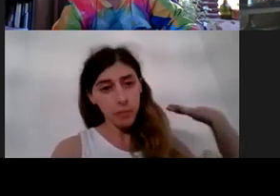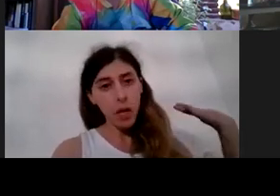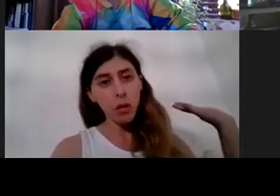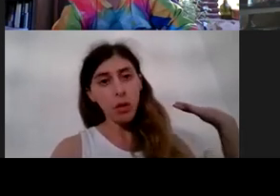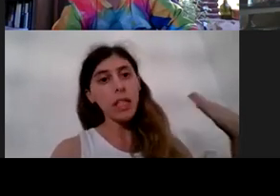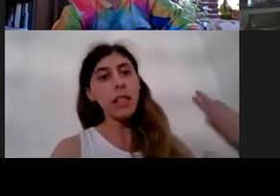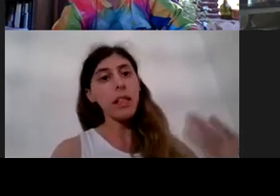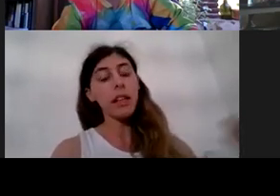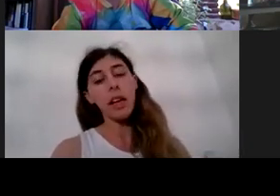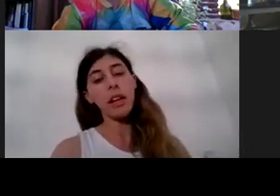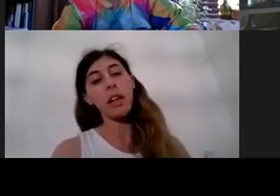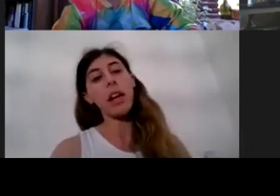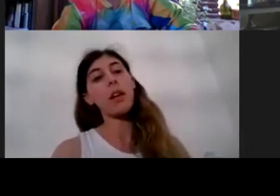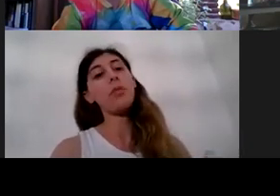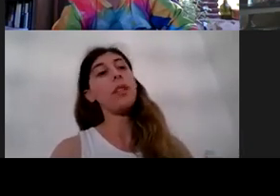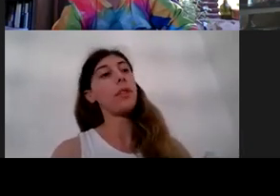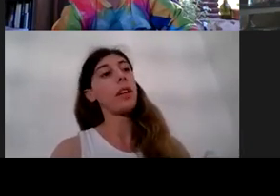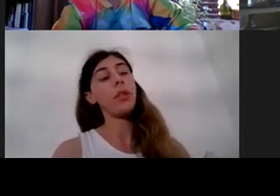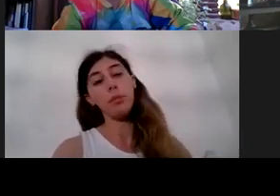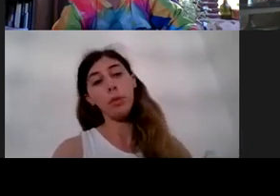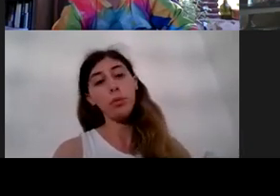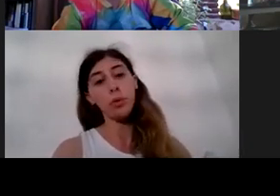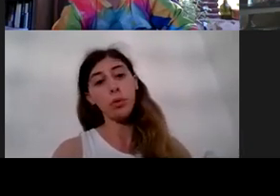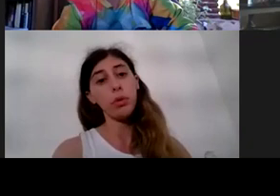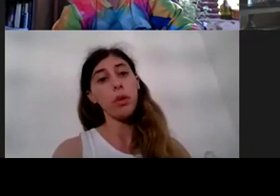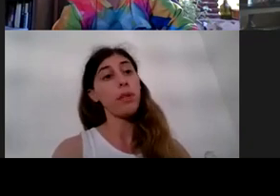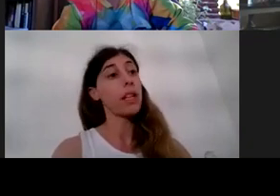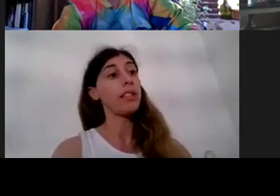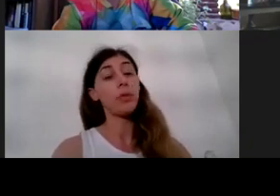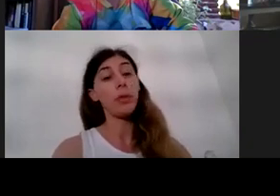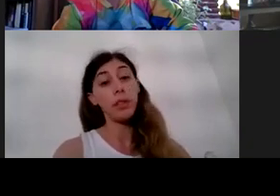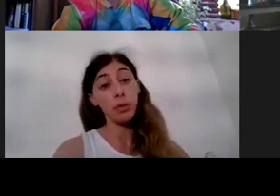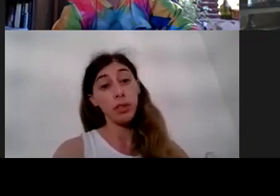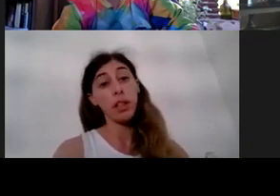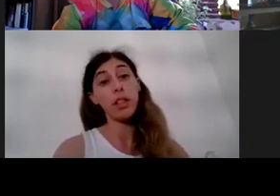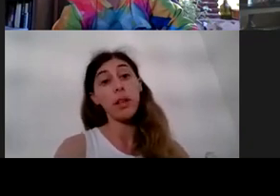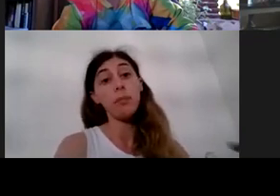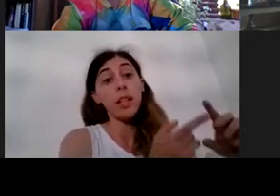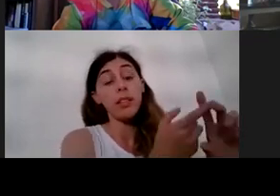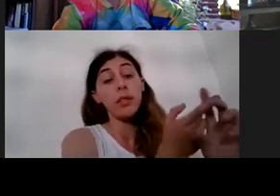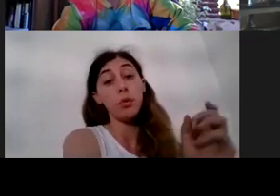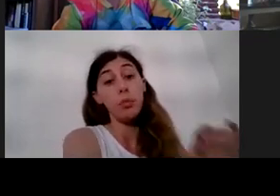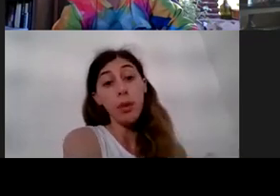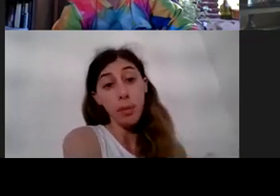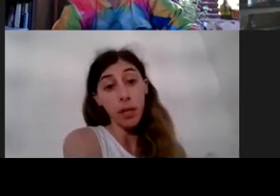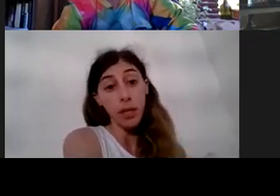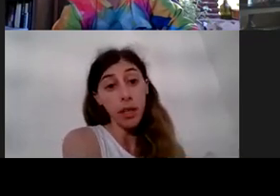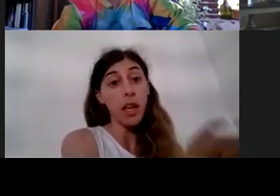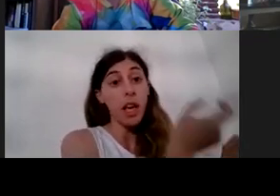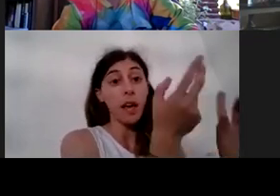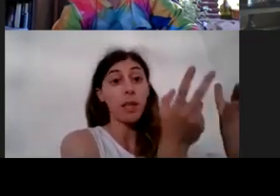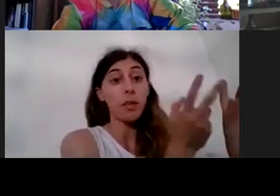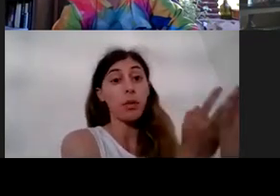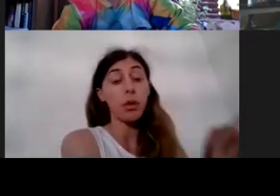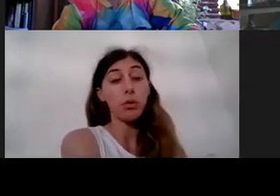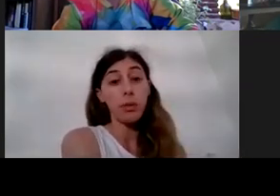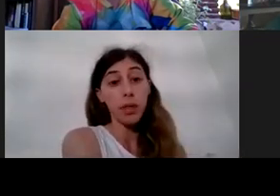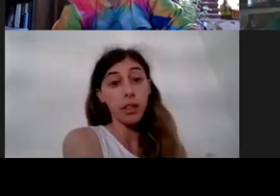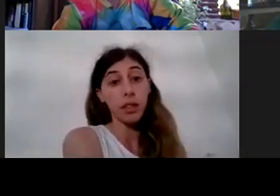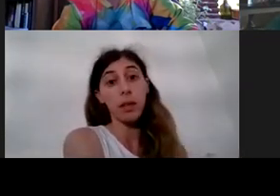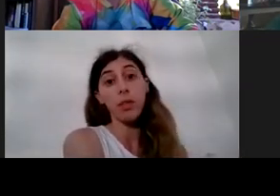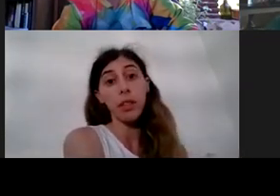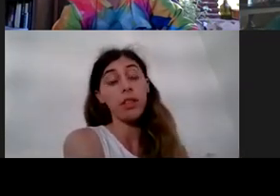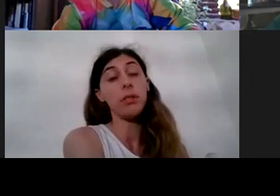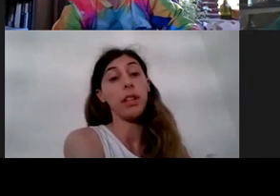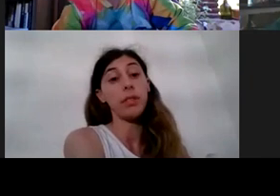the recommendation and she does not request this mental health certificate,